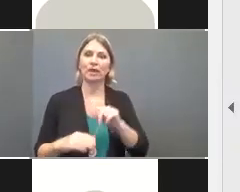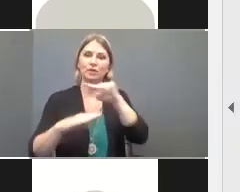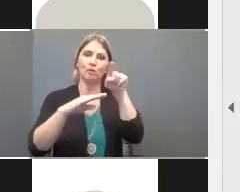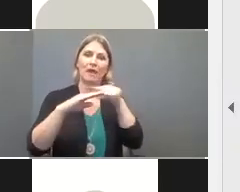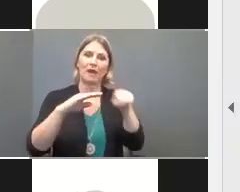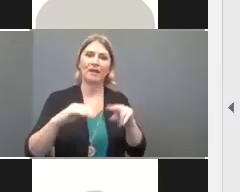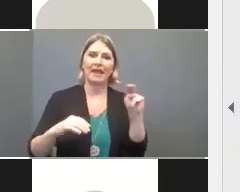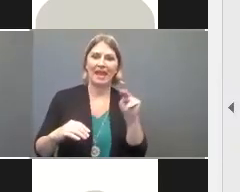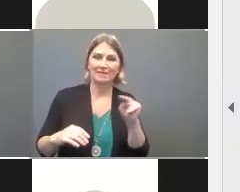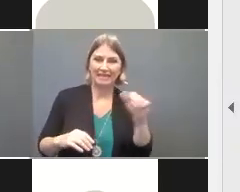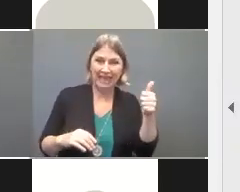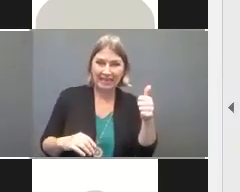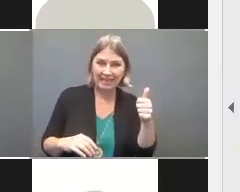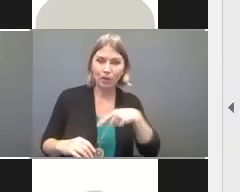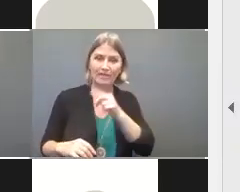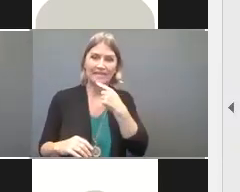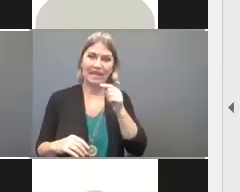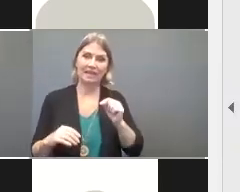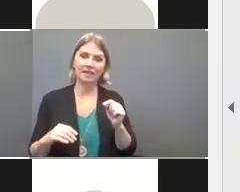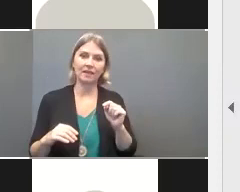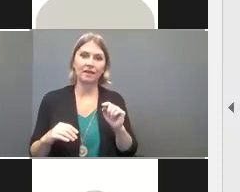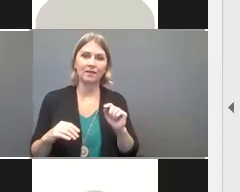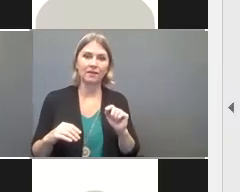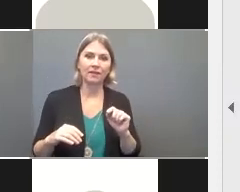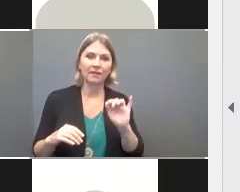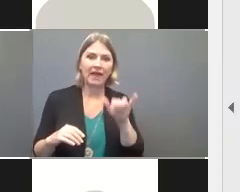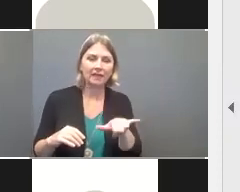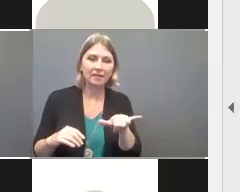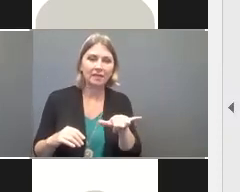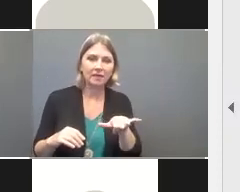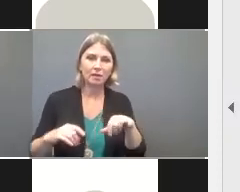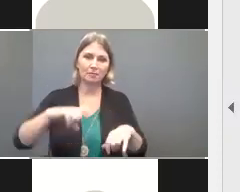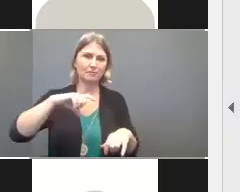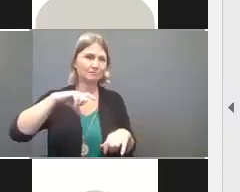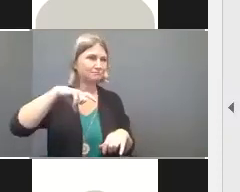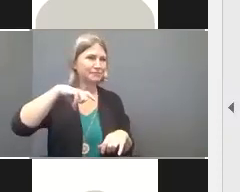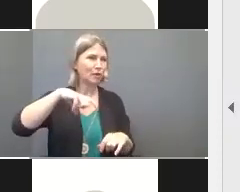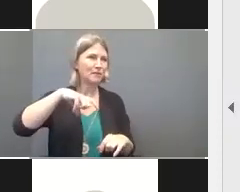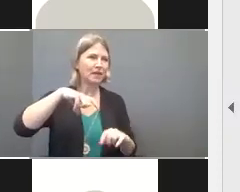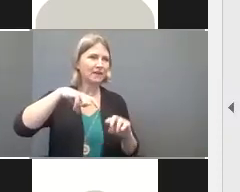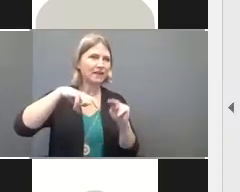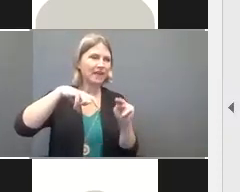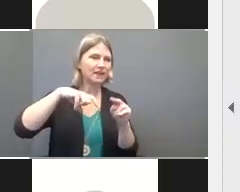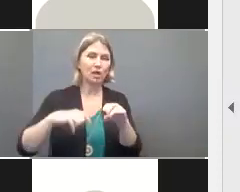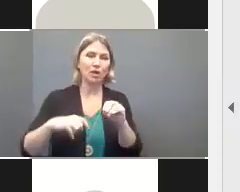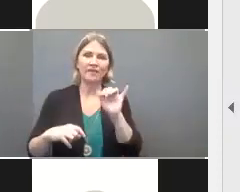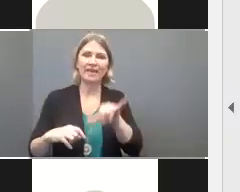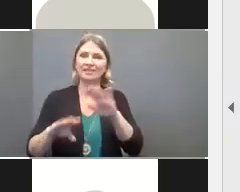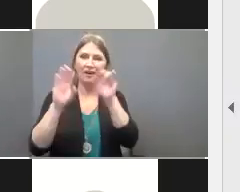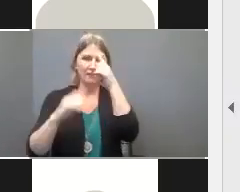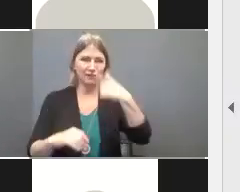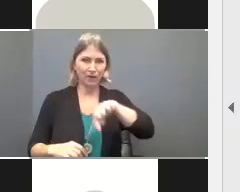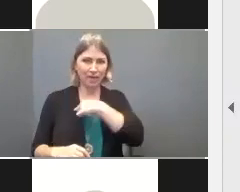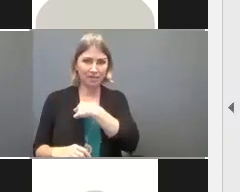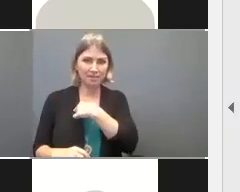10, and we say that the lower limit for n squared by 10 is big omega of n. Now this is obvious to us because